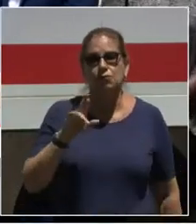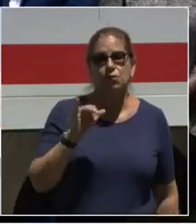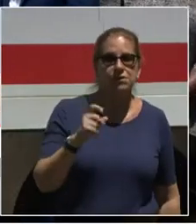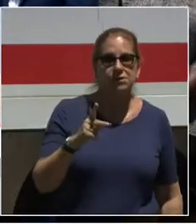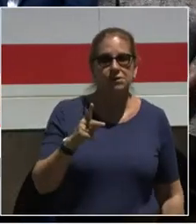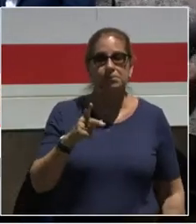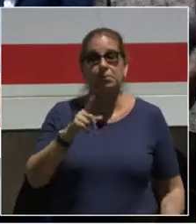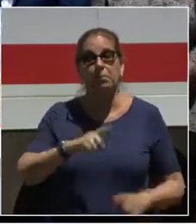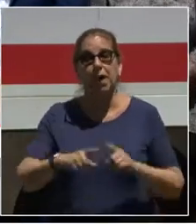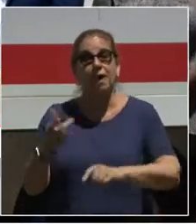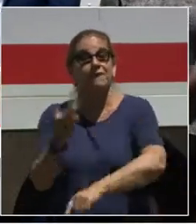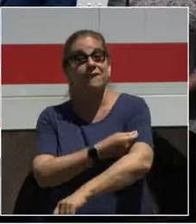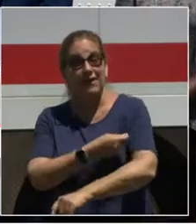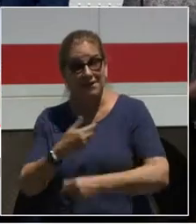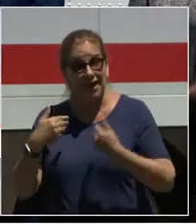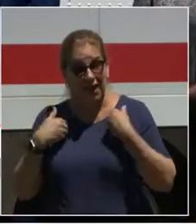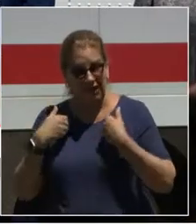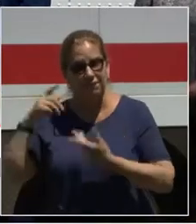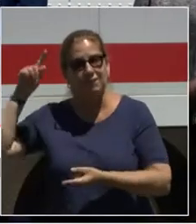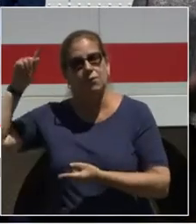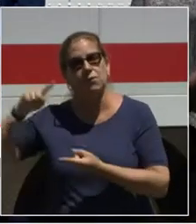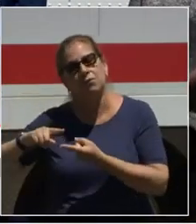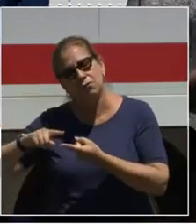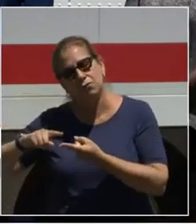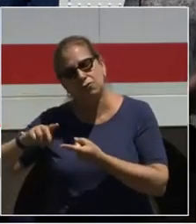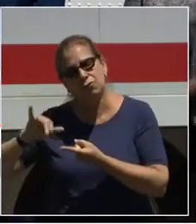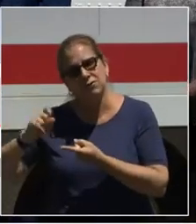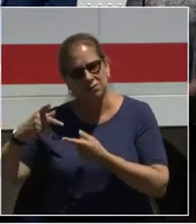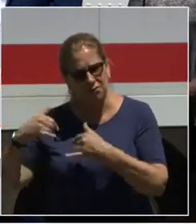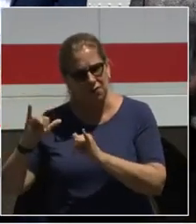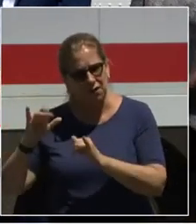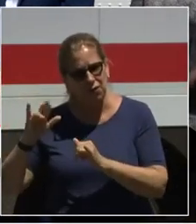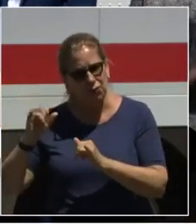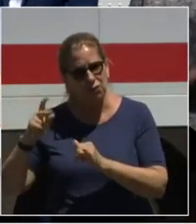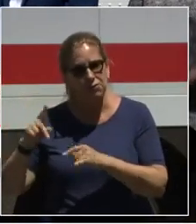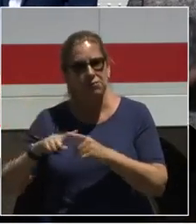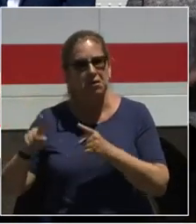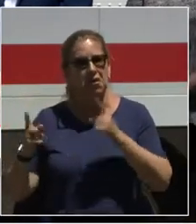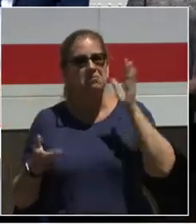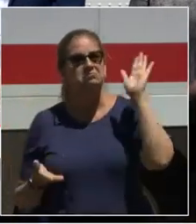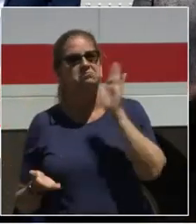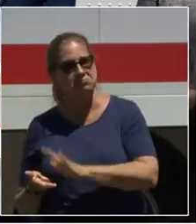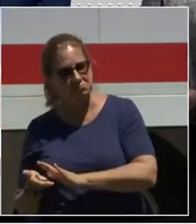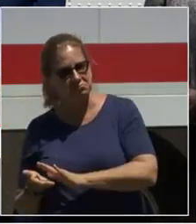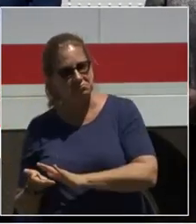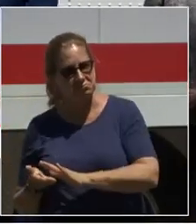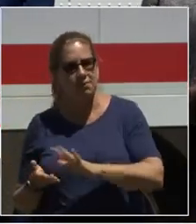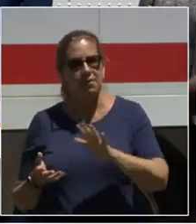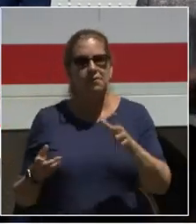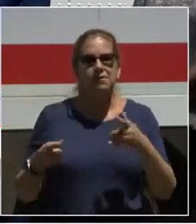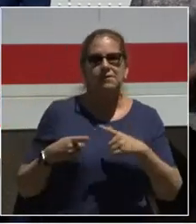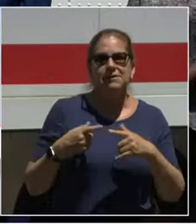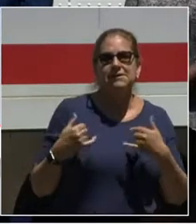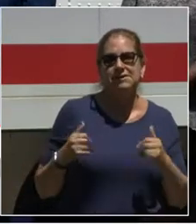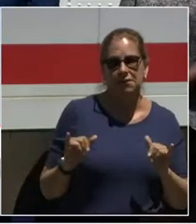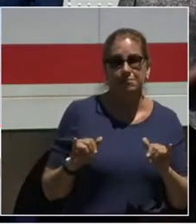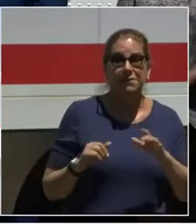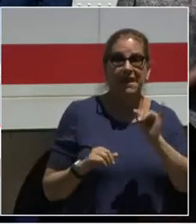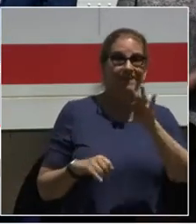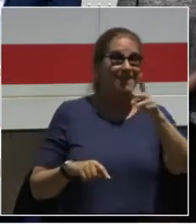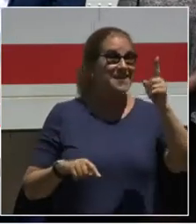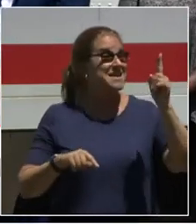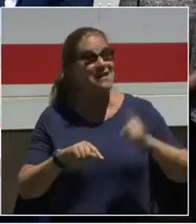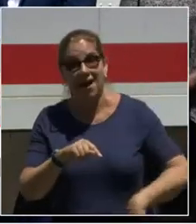perfect. So some children can still get infection, and then there are some children who for medical reasons can't be vaccinated. So to protect all of our